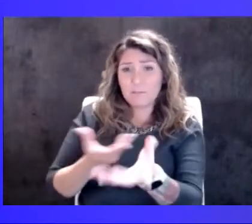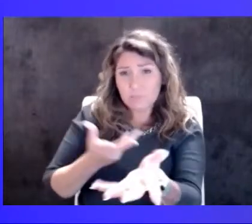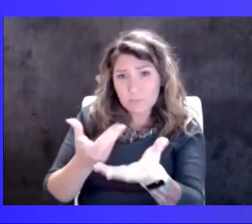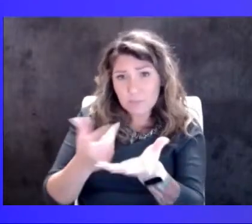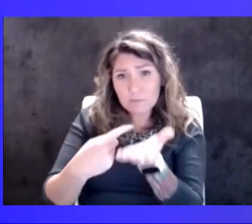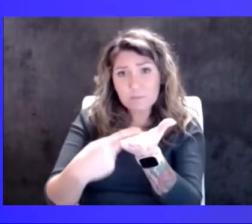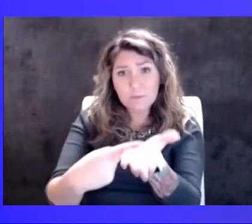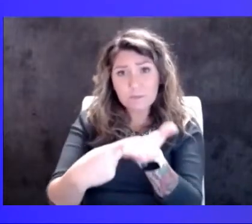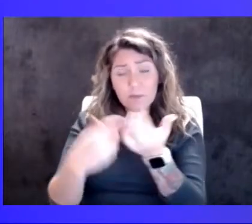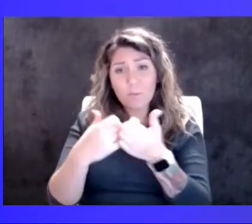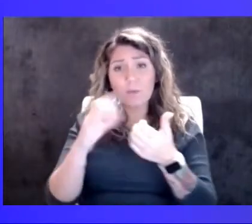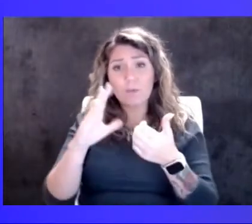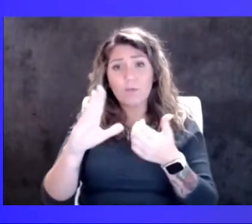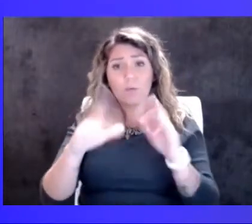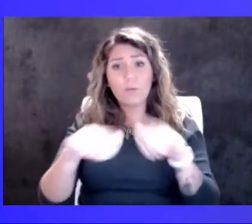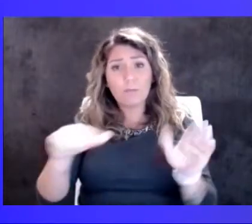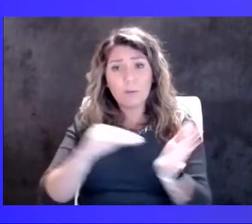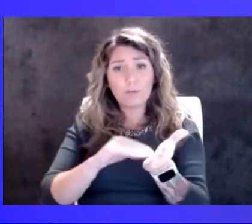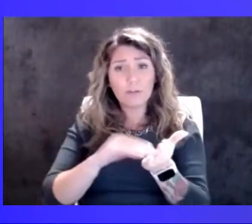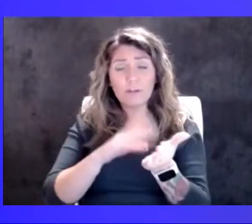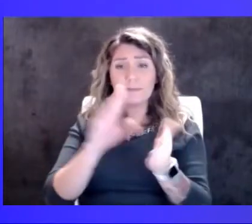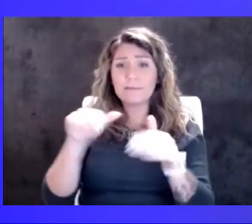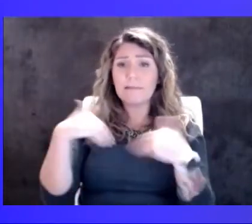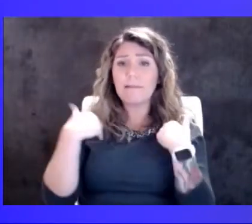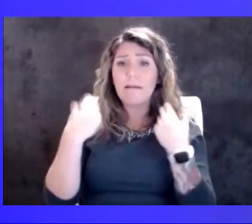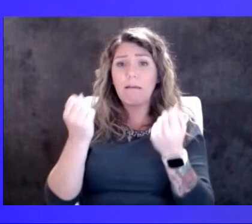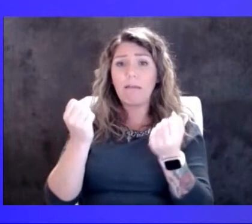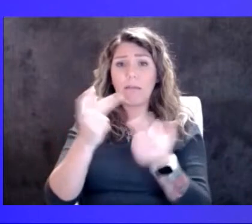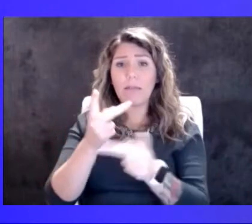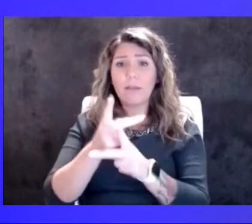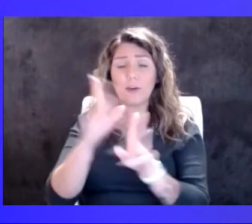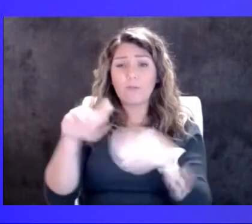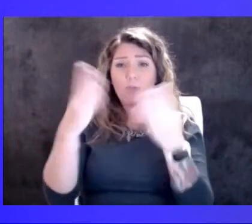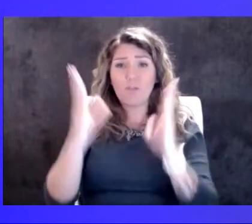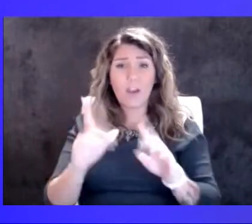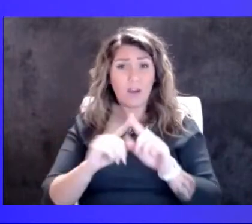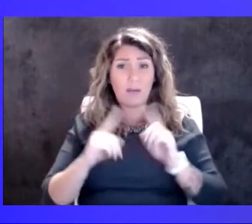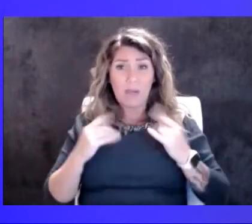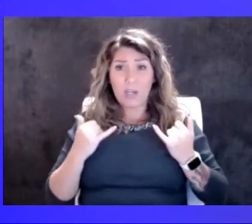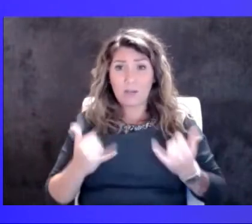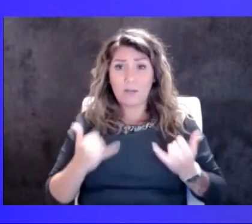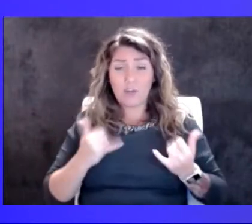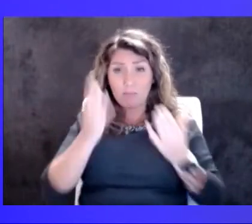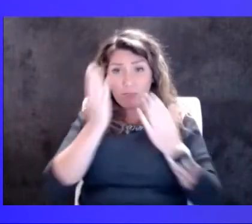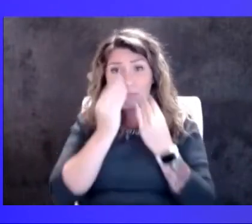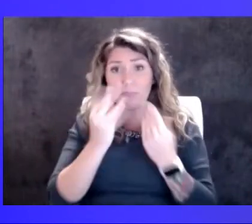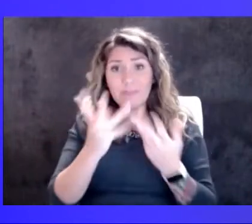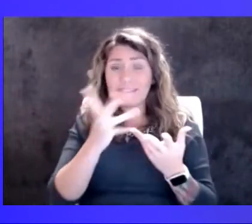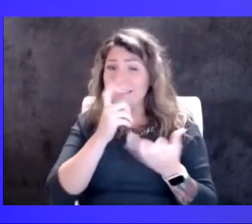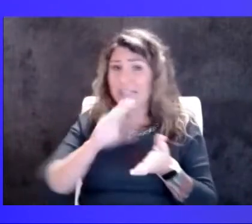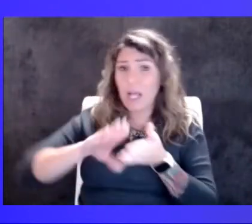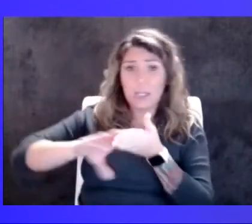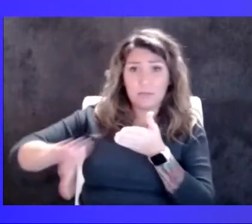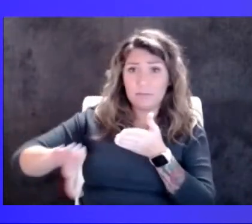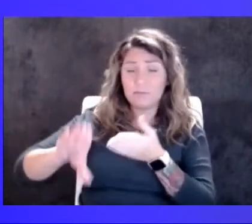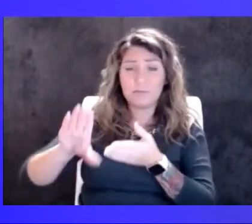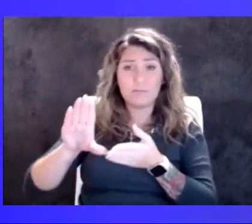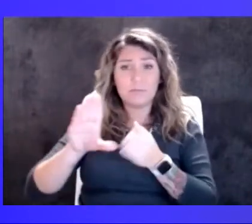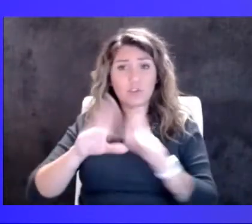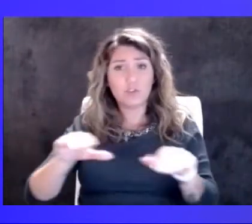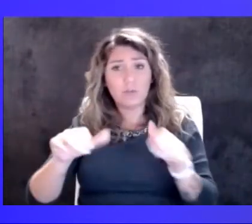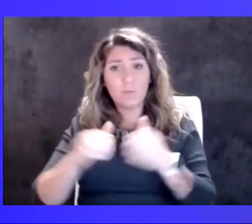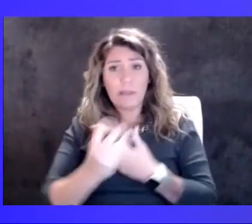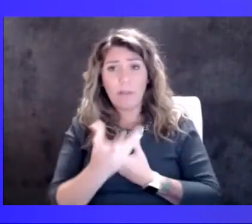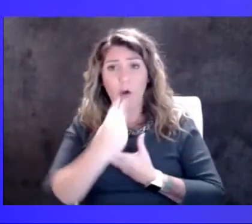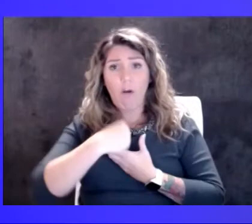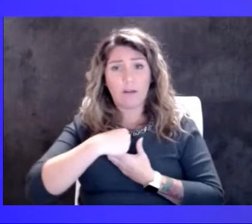with your healthcare provider, but, the current data does not exclude children with autism from getting the vaccine.